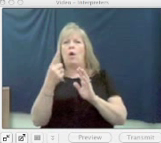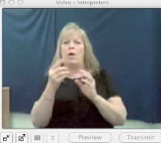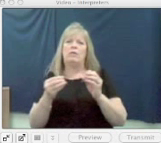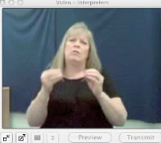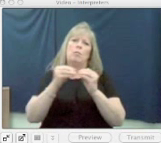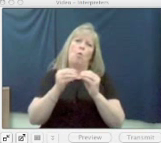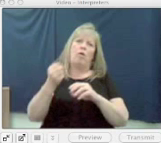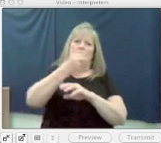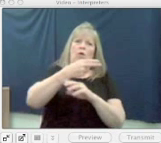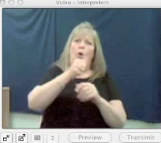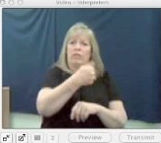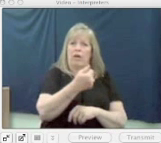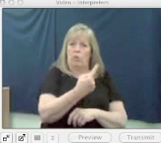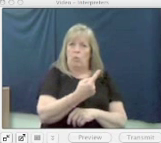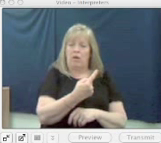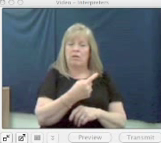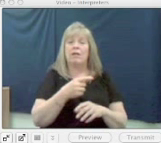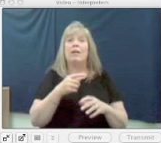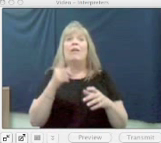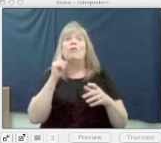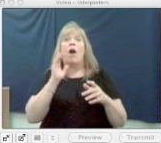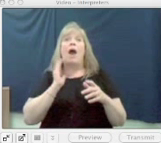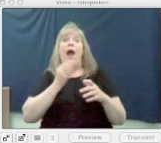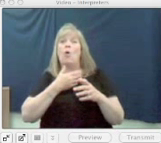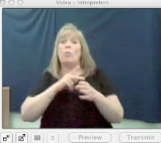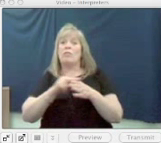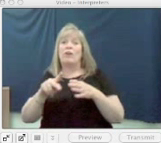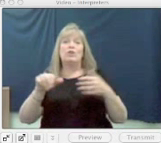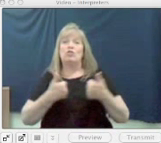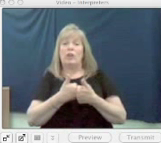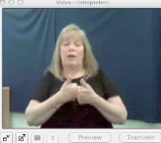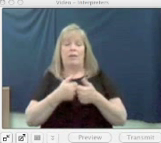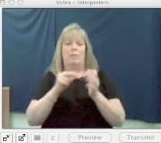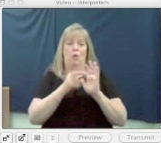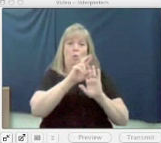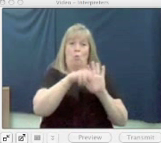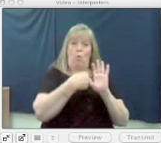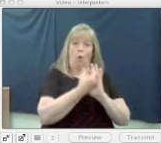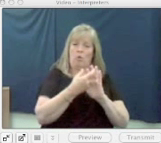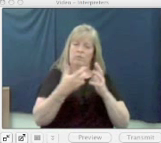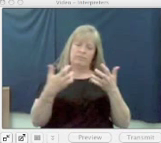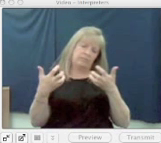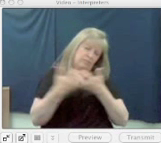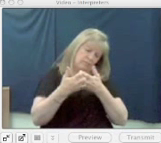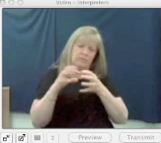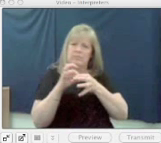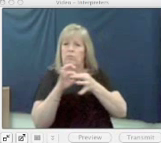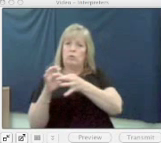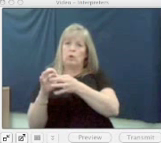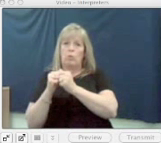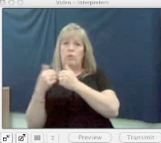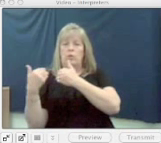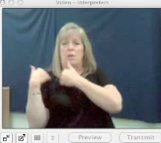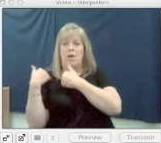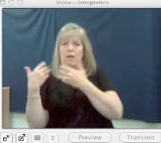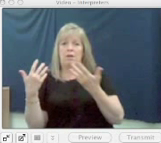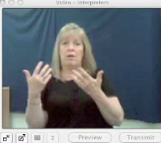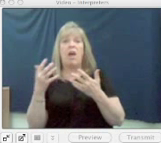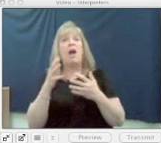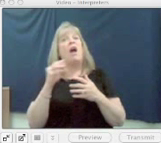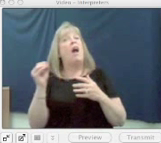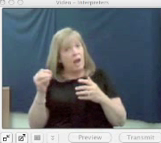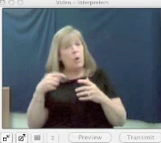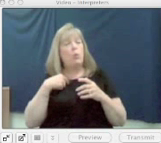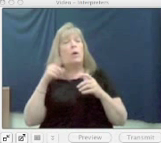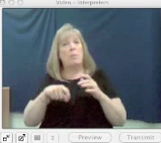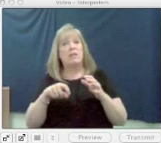The challenge for our profession would be that we would have to link role with responsibility. We would have to define what our responsibilities are as a profession, which